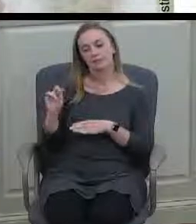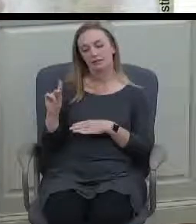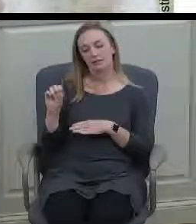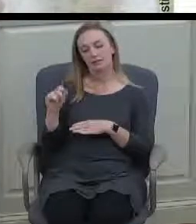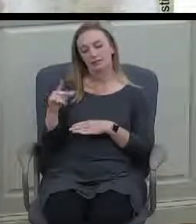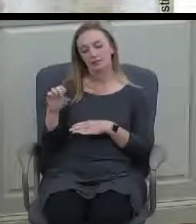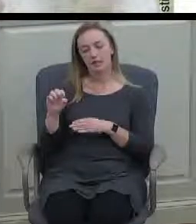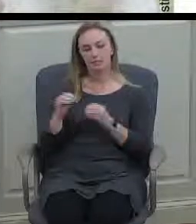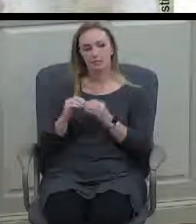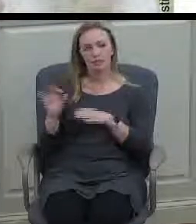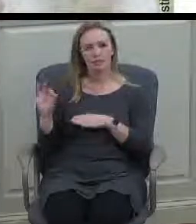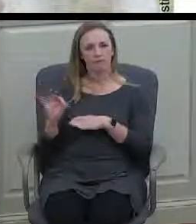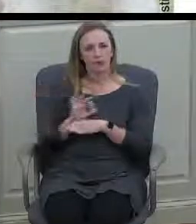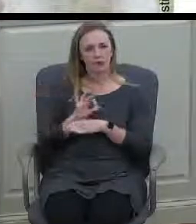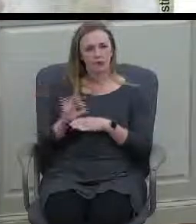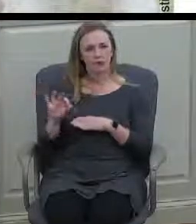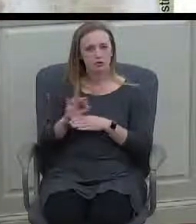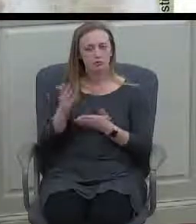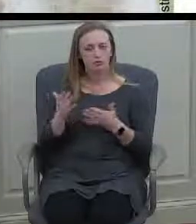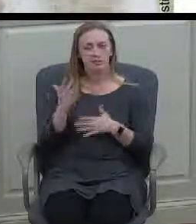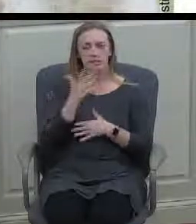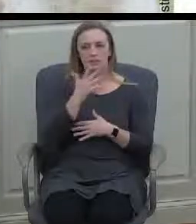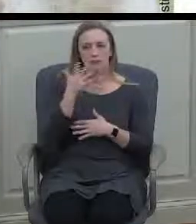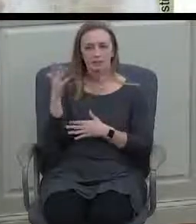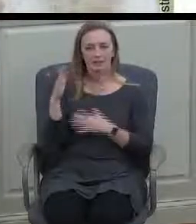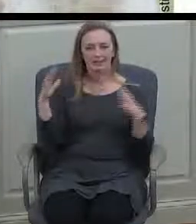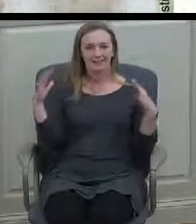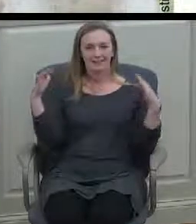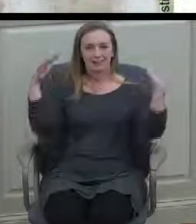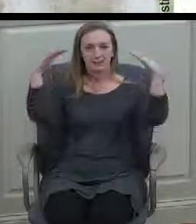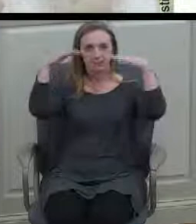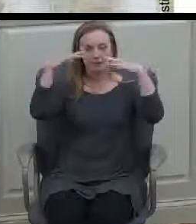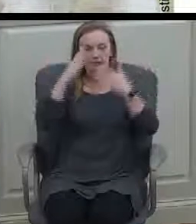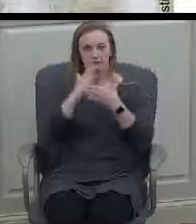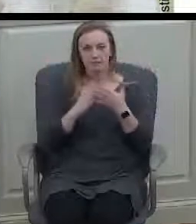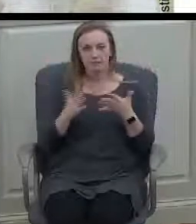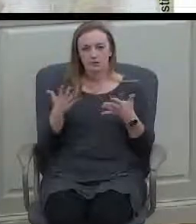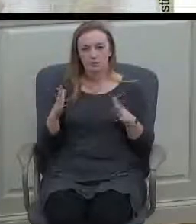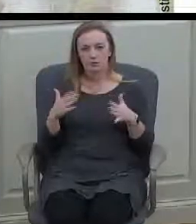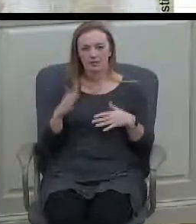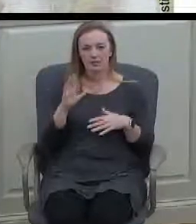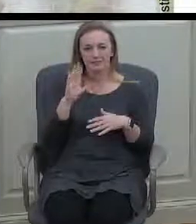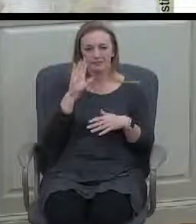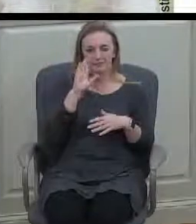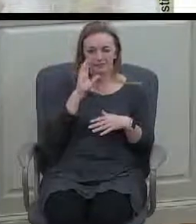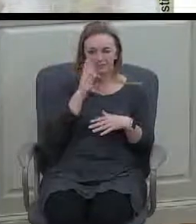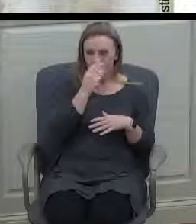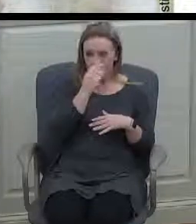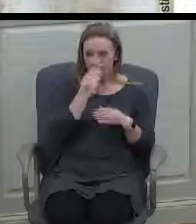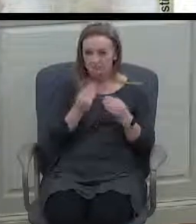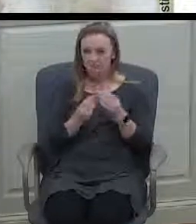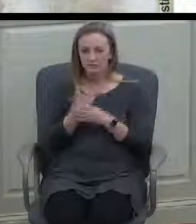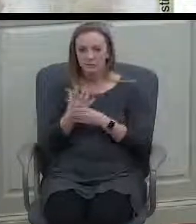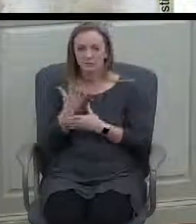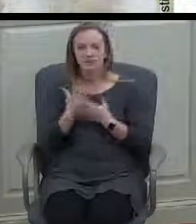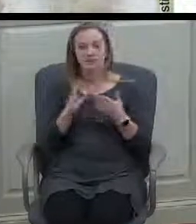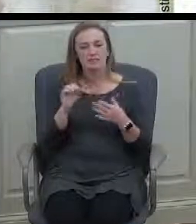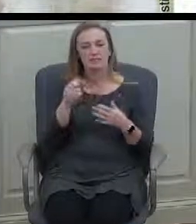tree canopy, some of the existing landscape right now in downtown. There's some shrubs that